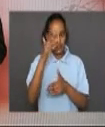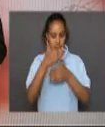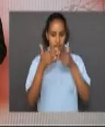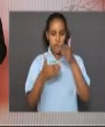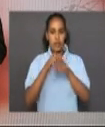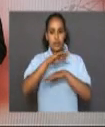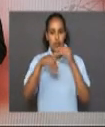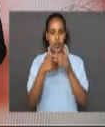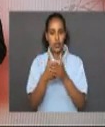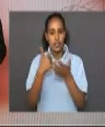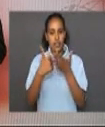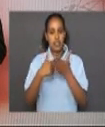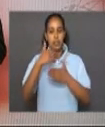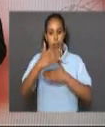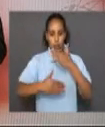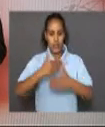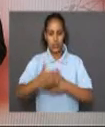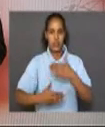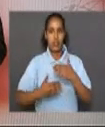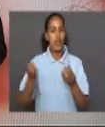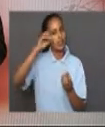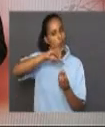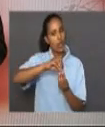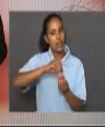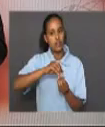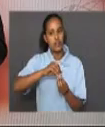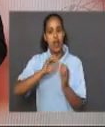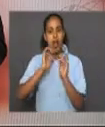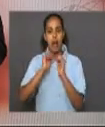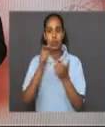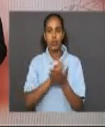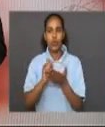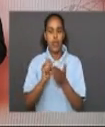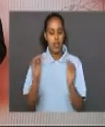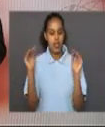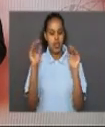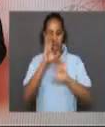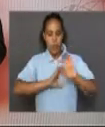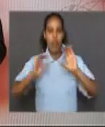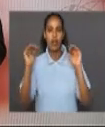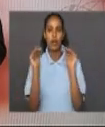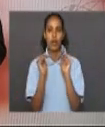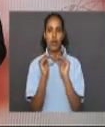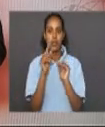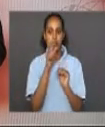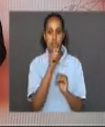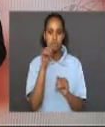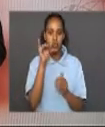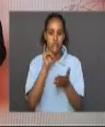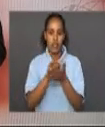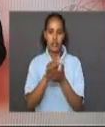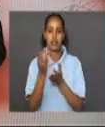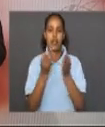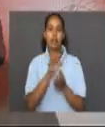steps involved in this process, as well as how to write the chemical equations that describe